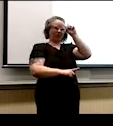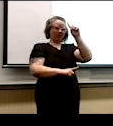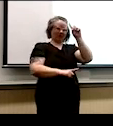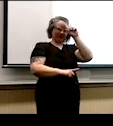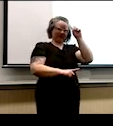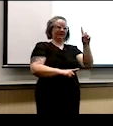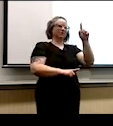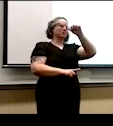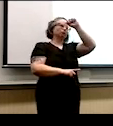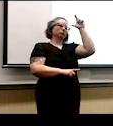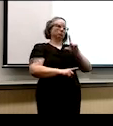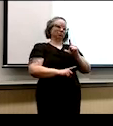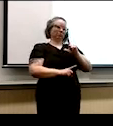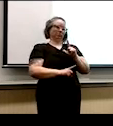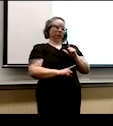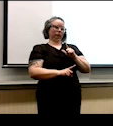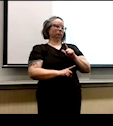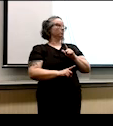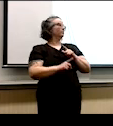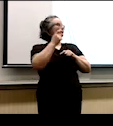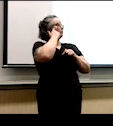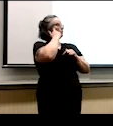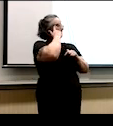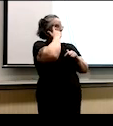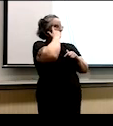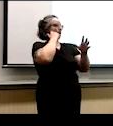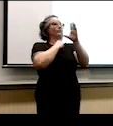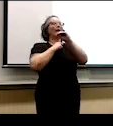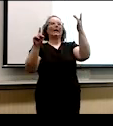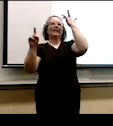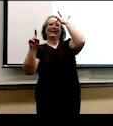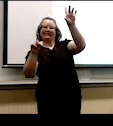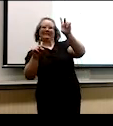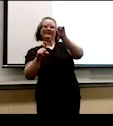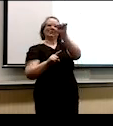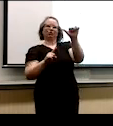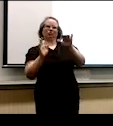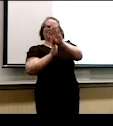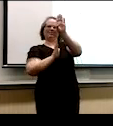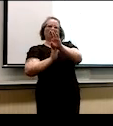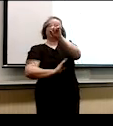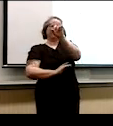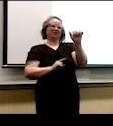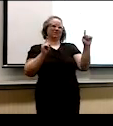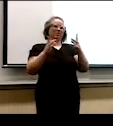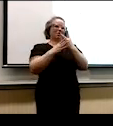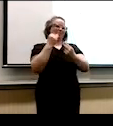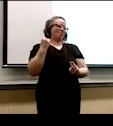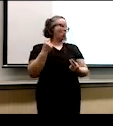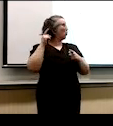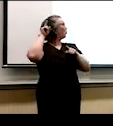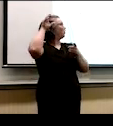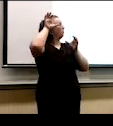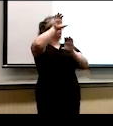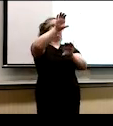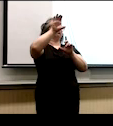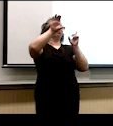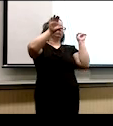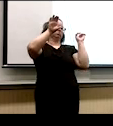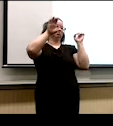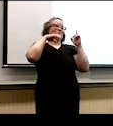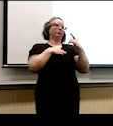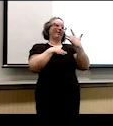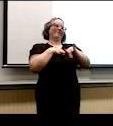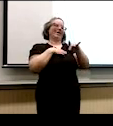for individuals with ID and the NTG-EDSD, and he says they're both free and available online. So